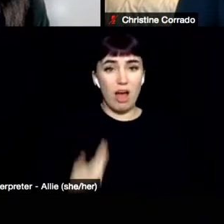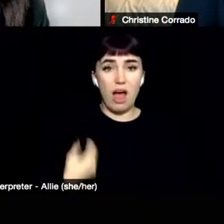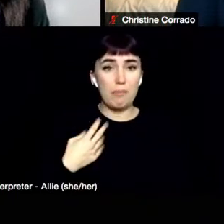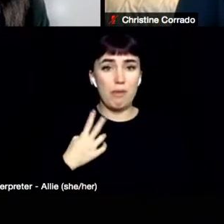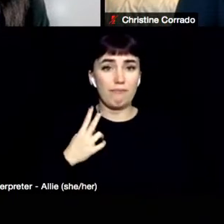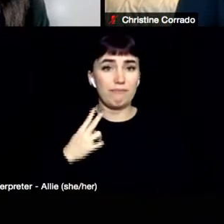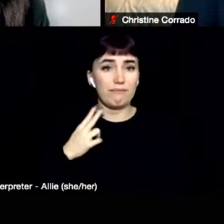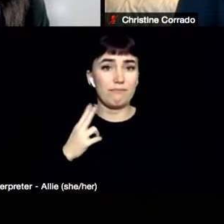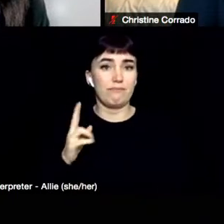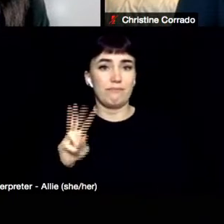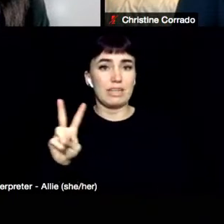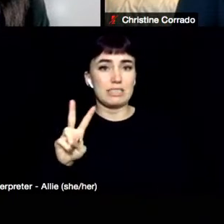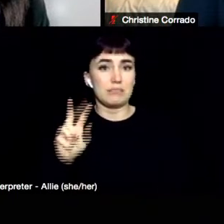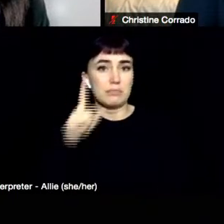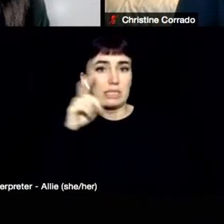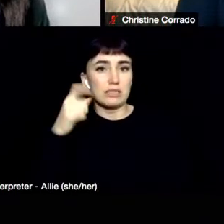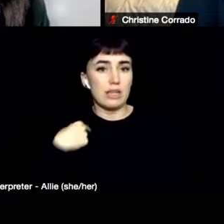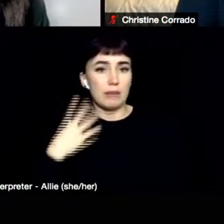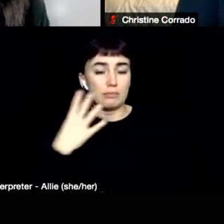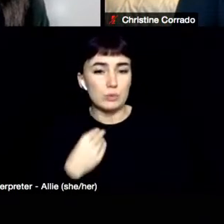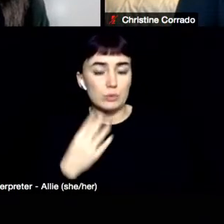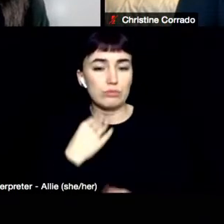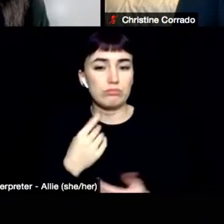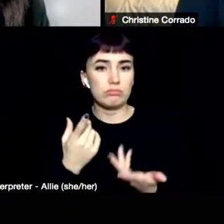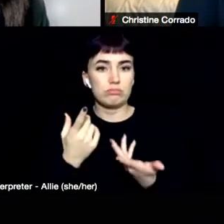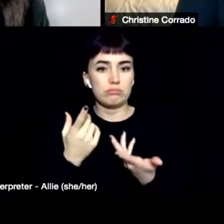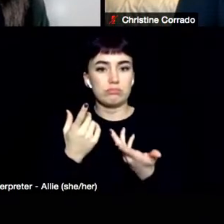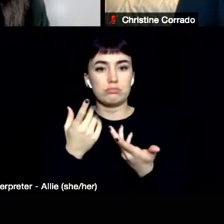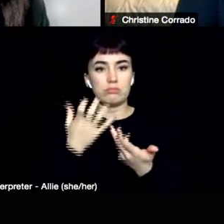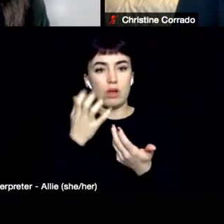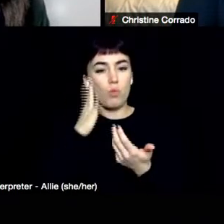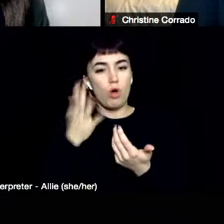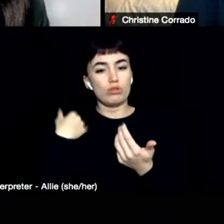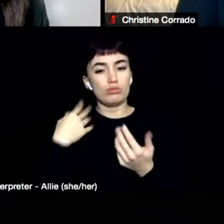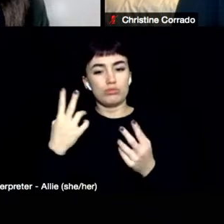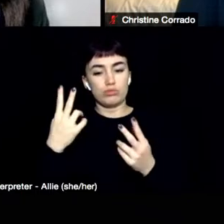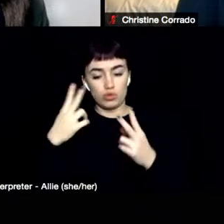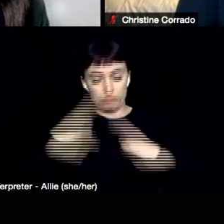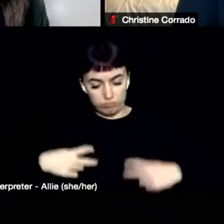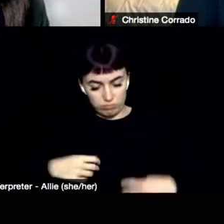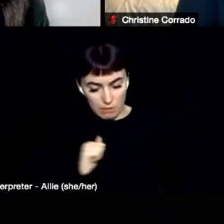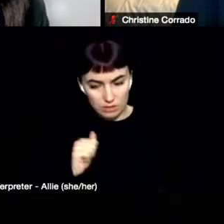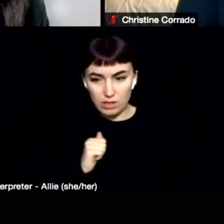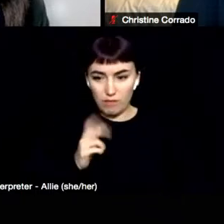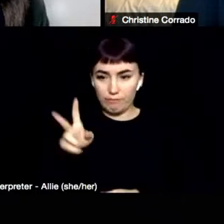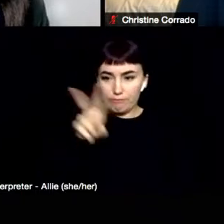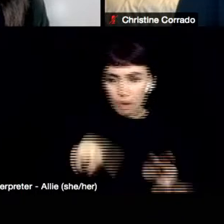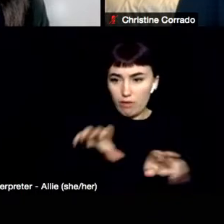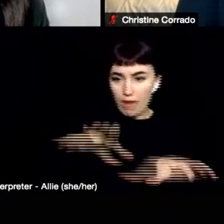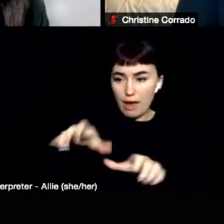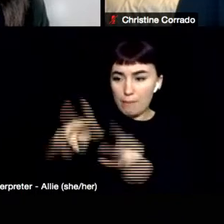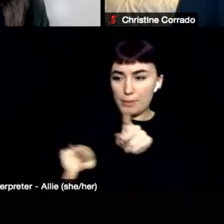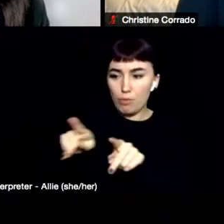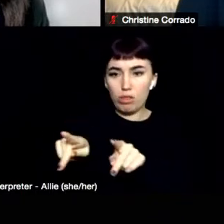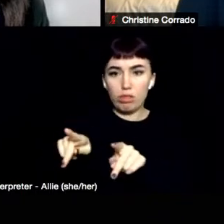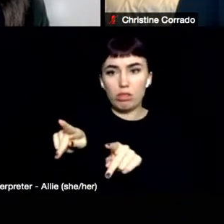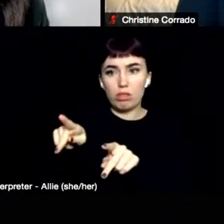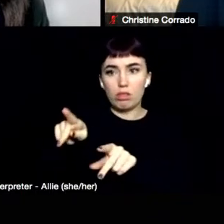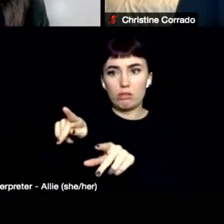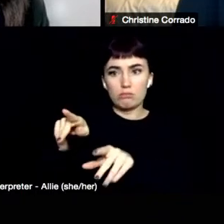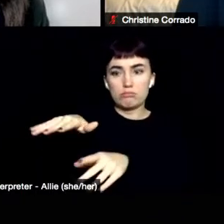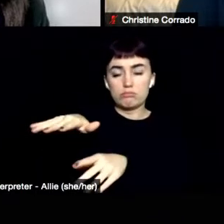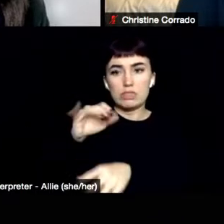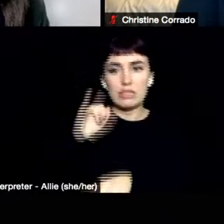do want to look at myself, and I do want to look at the actions of people in Israel who are, particularly